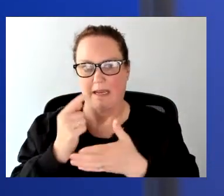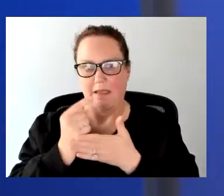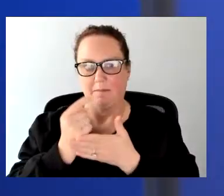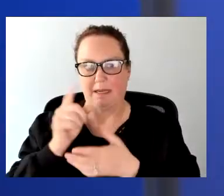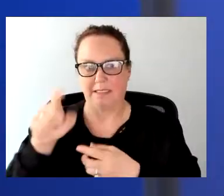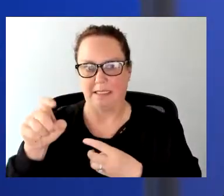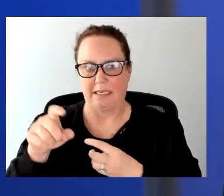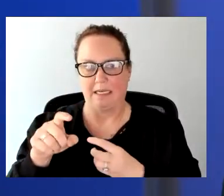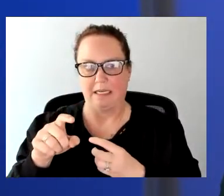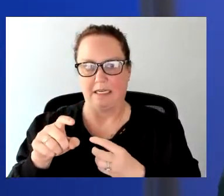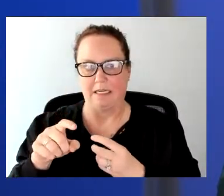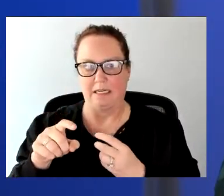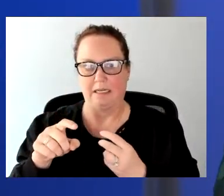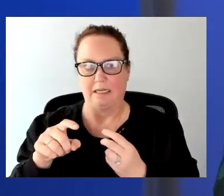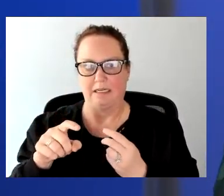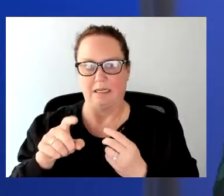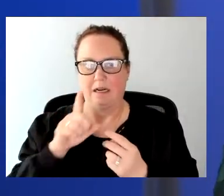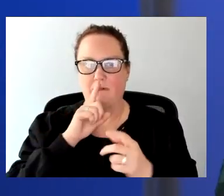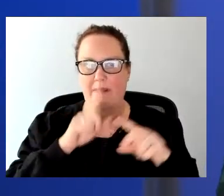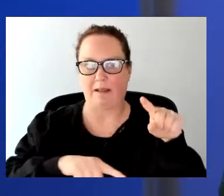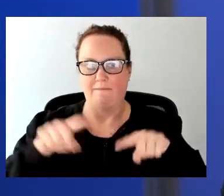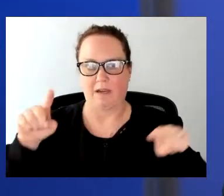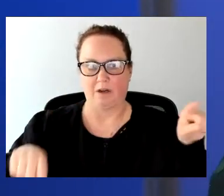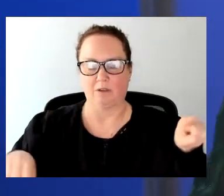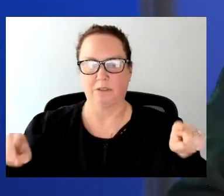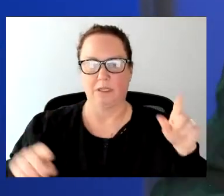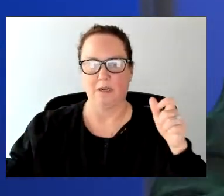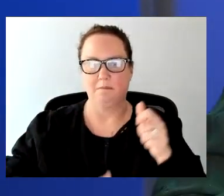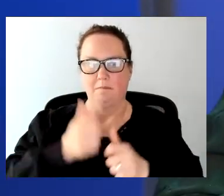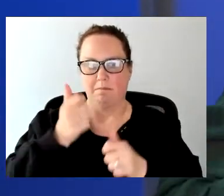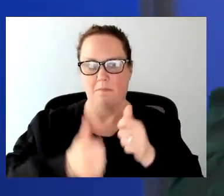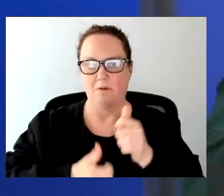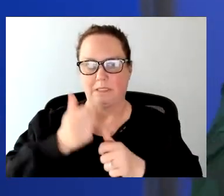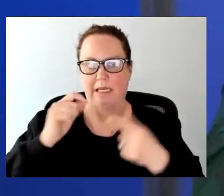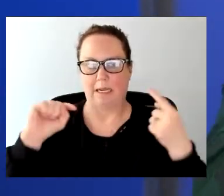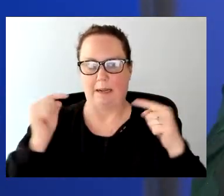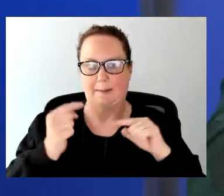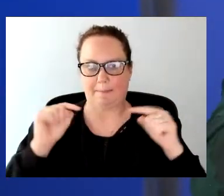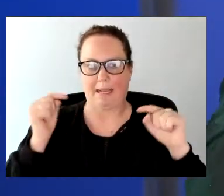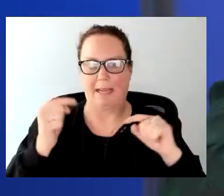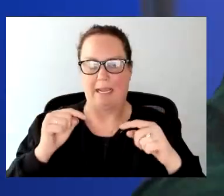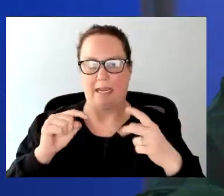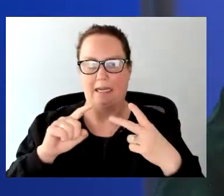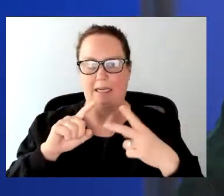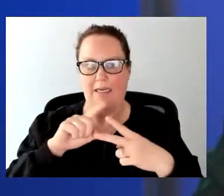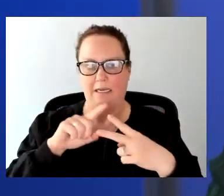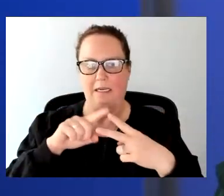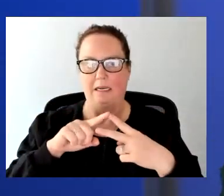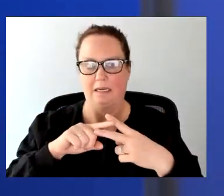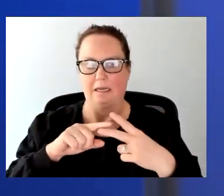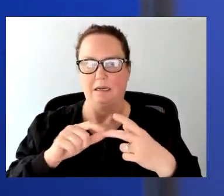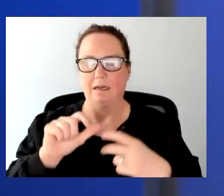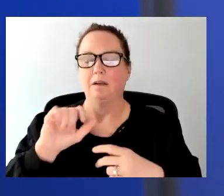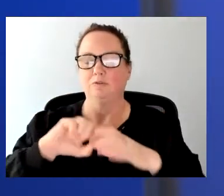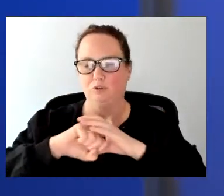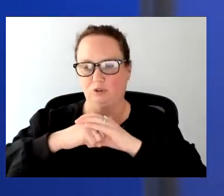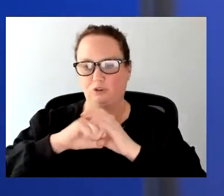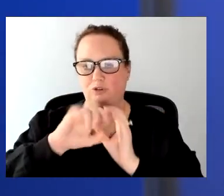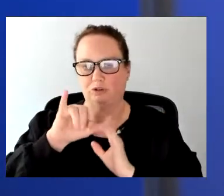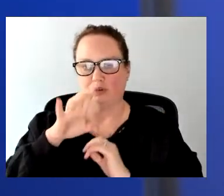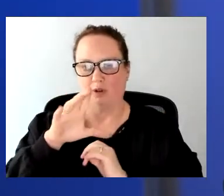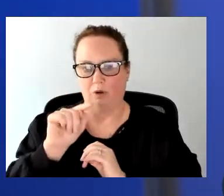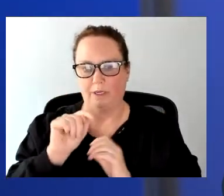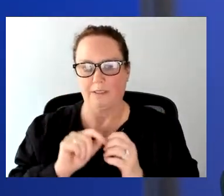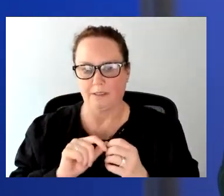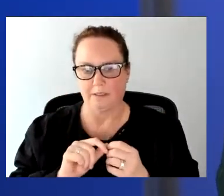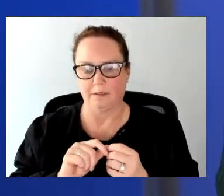yeah, it really varies, but mostly pain, ankles, most of the joints,